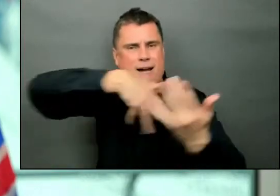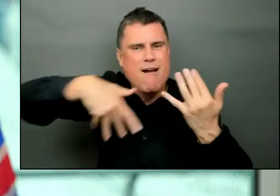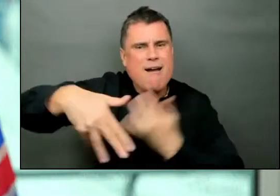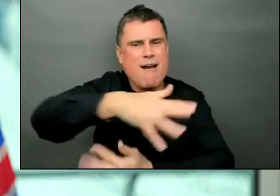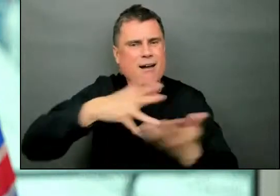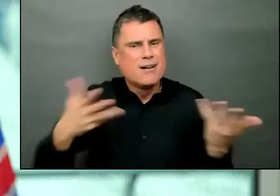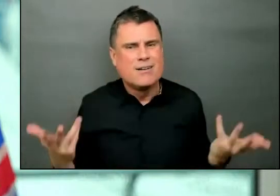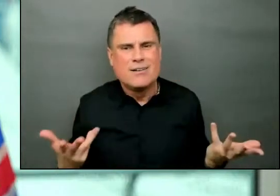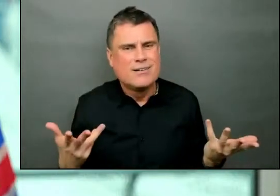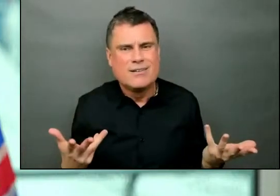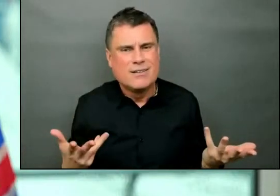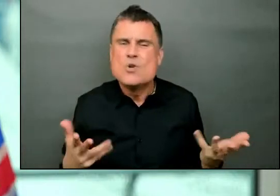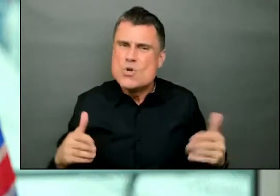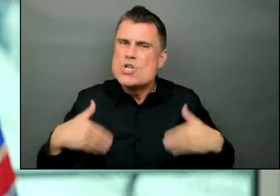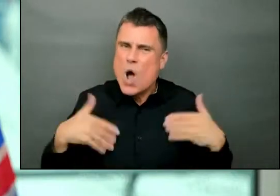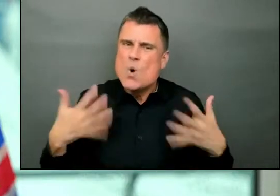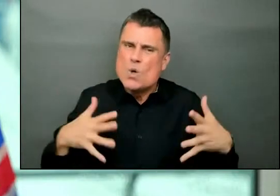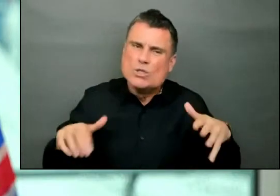on some